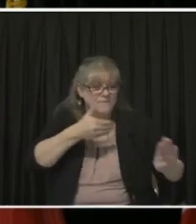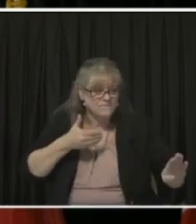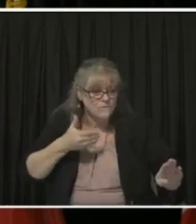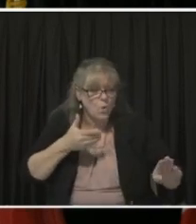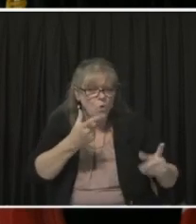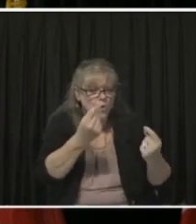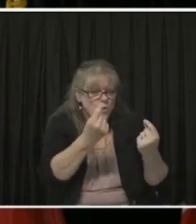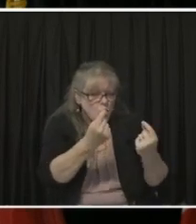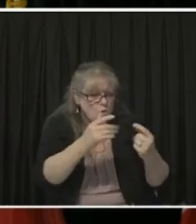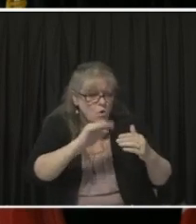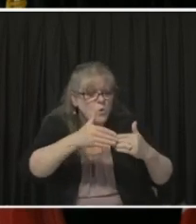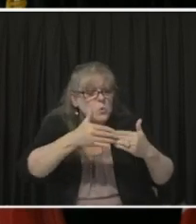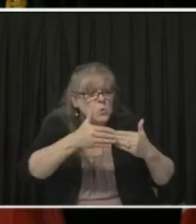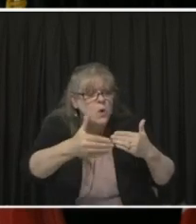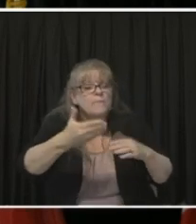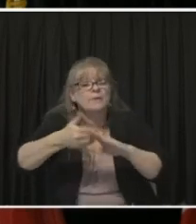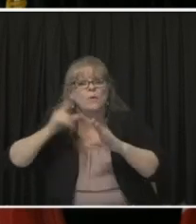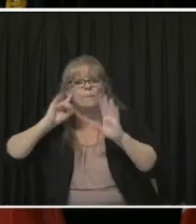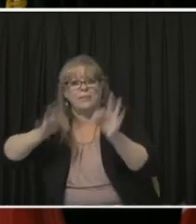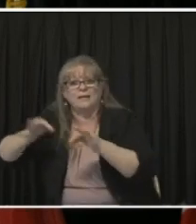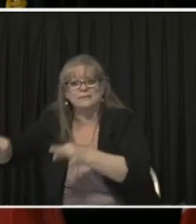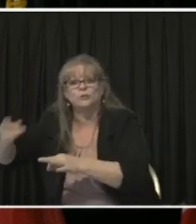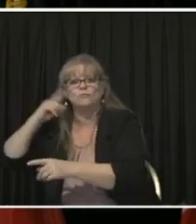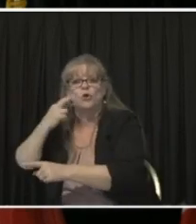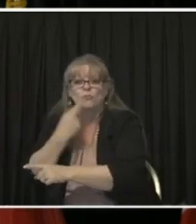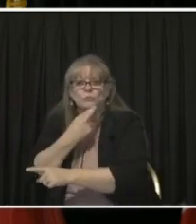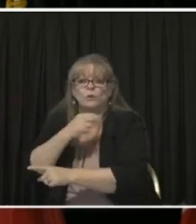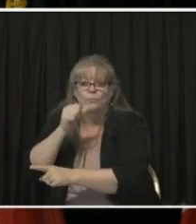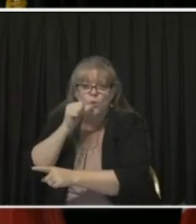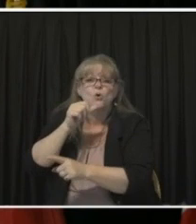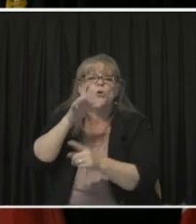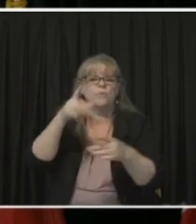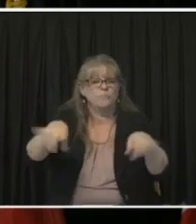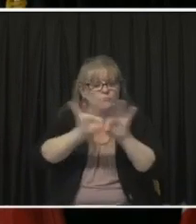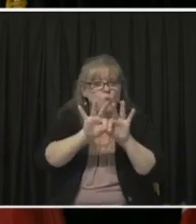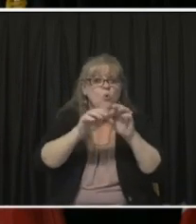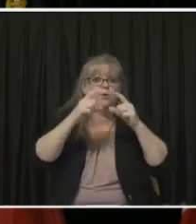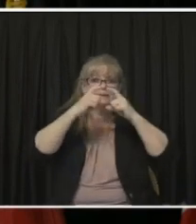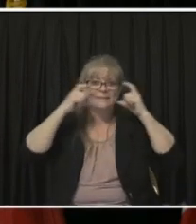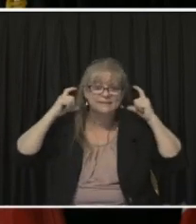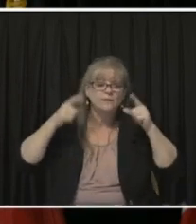succeed in social distancing and wearing masks when they go out. A final telephone question.